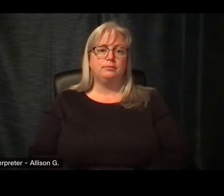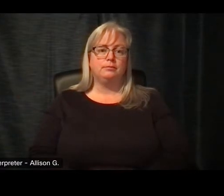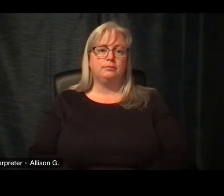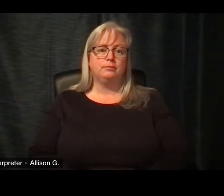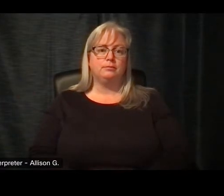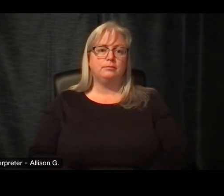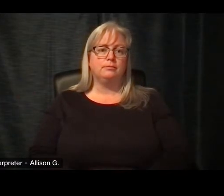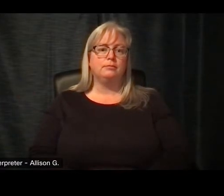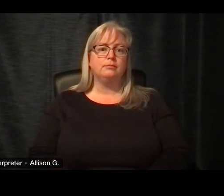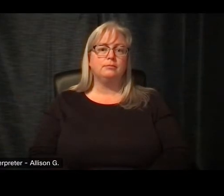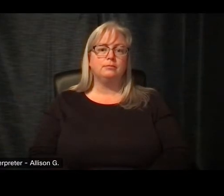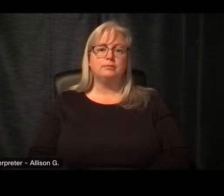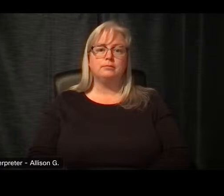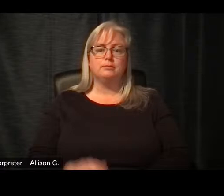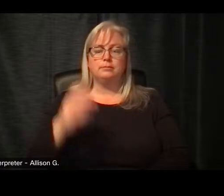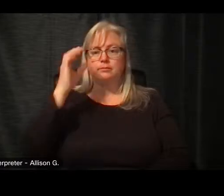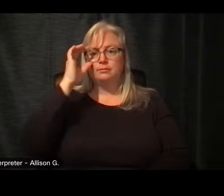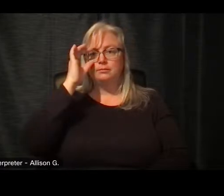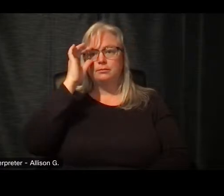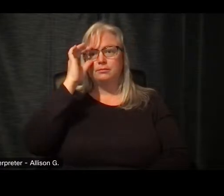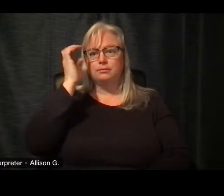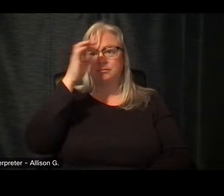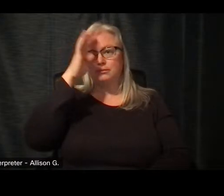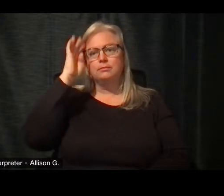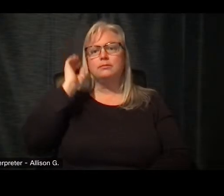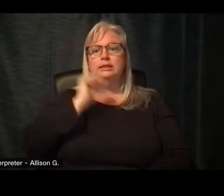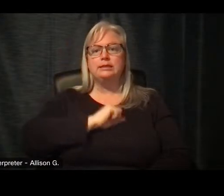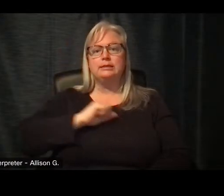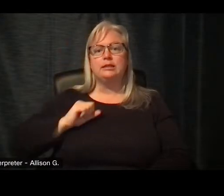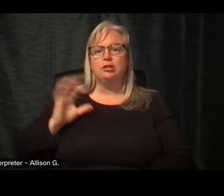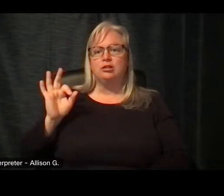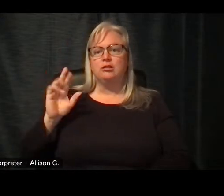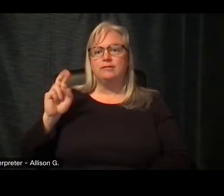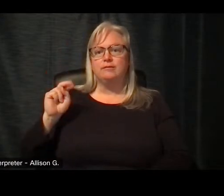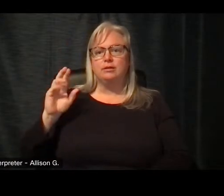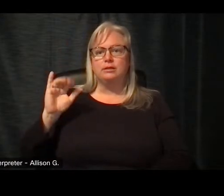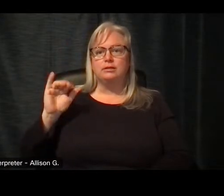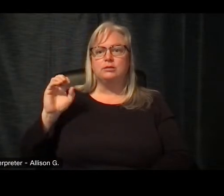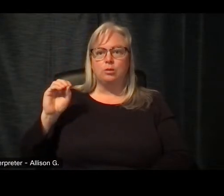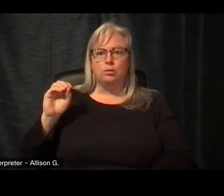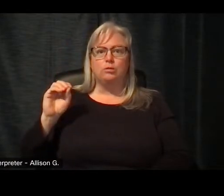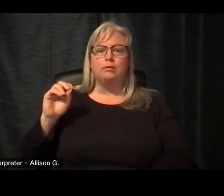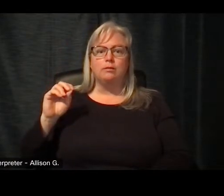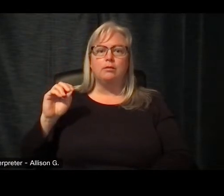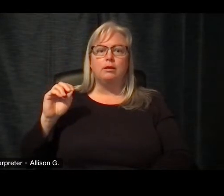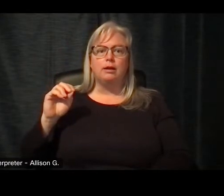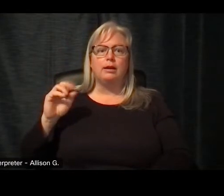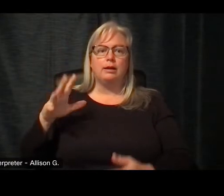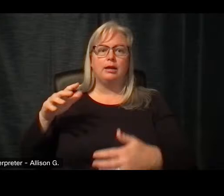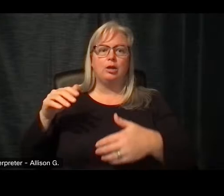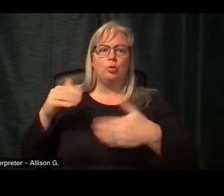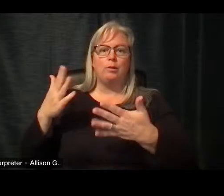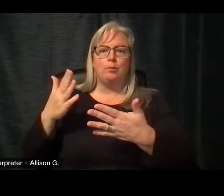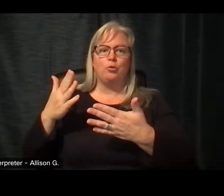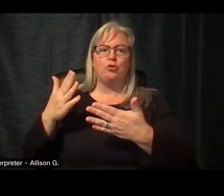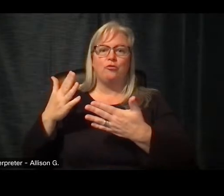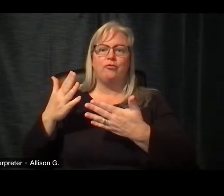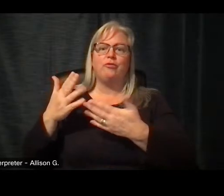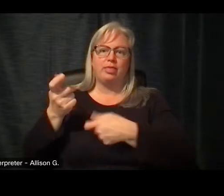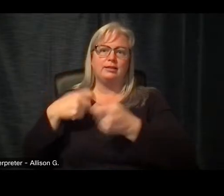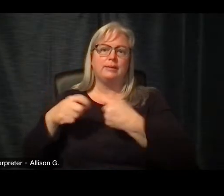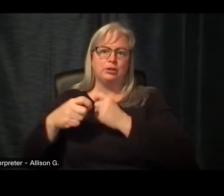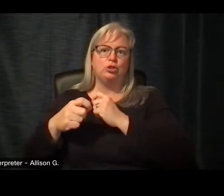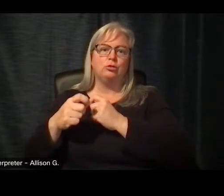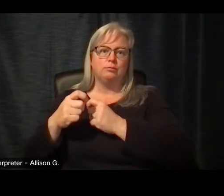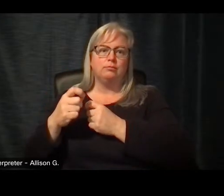Go ahead, Senator. I would move the motion. Substitute motion. Yeah,